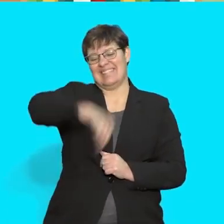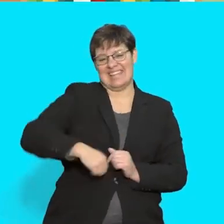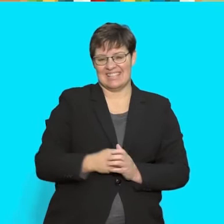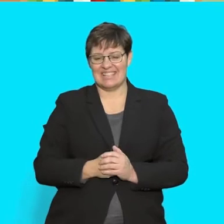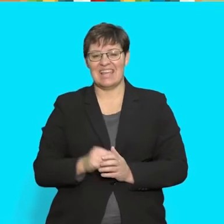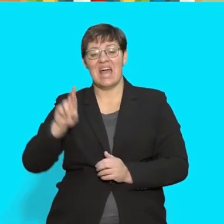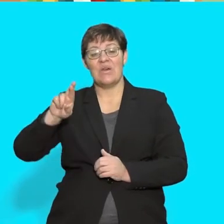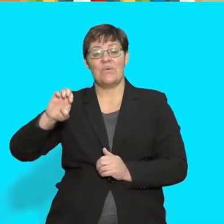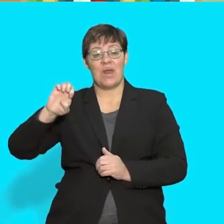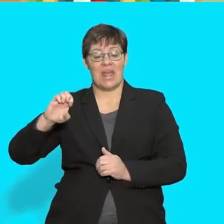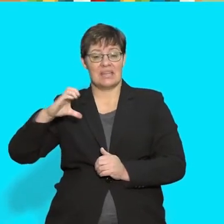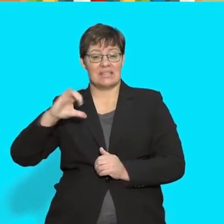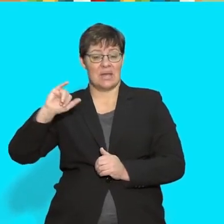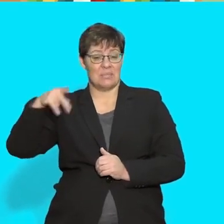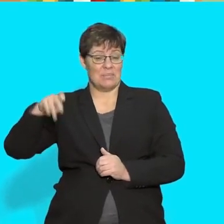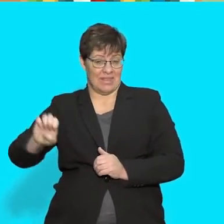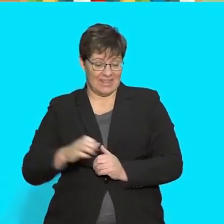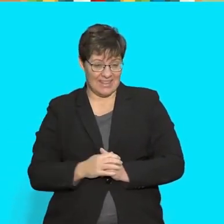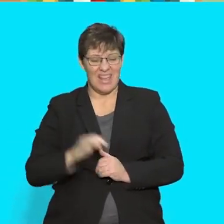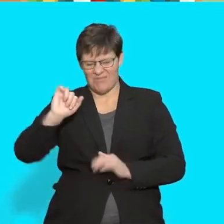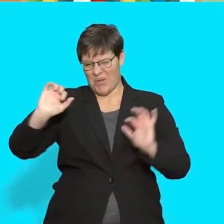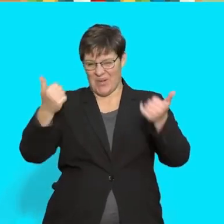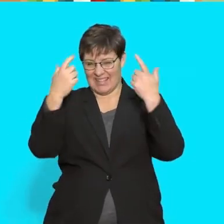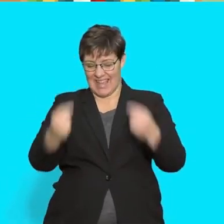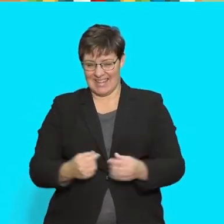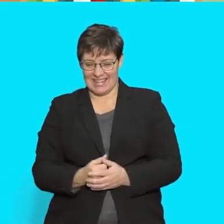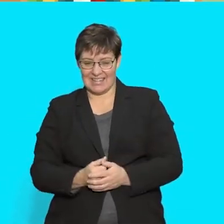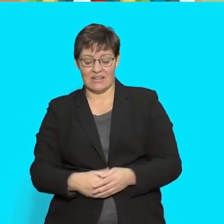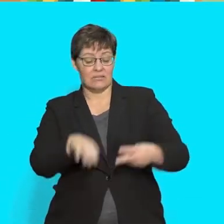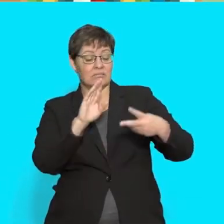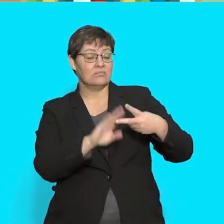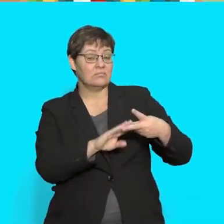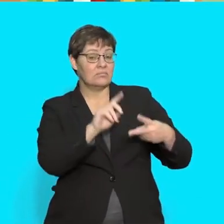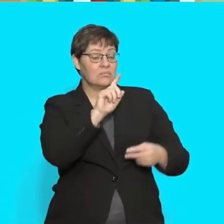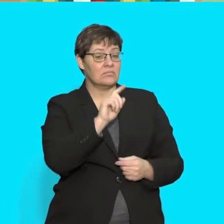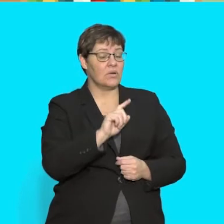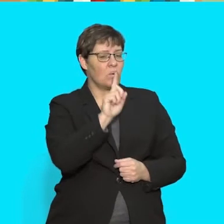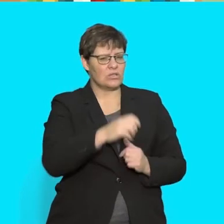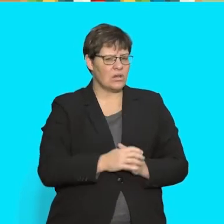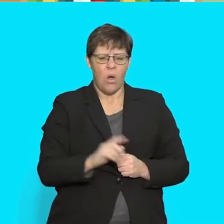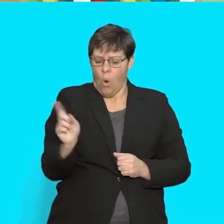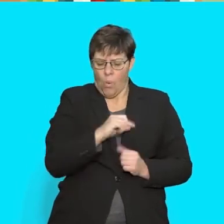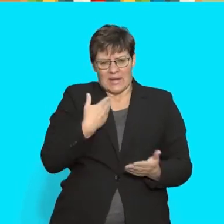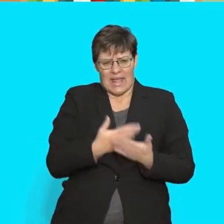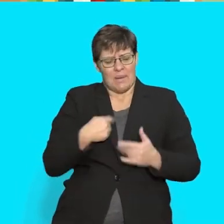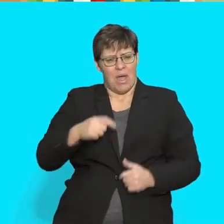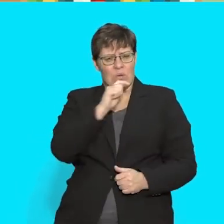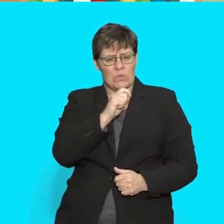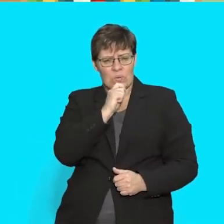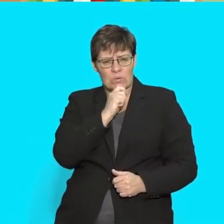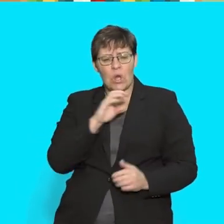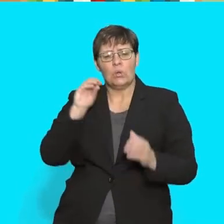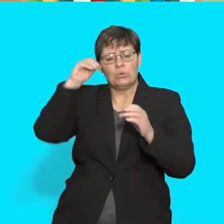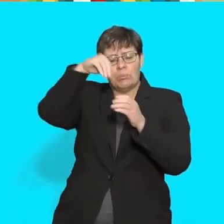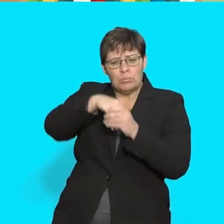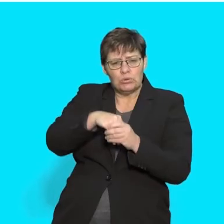Yes, the recipe. Well done. Now listen to this question. What can I use to put the ingredients